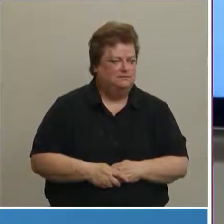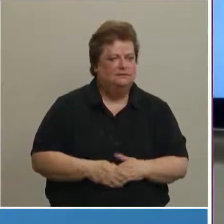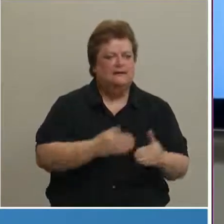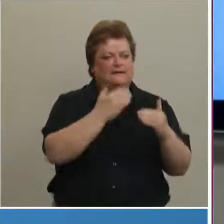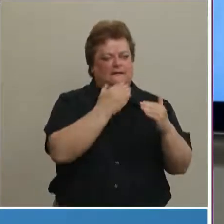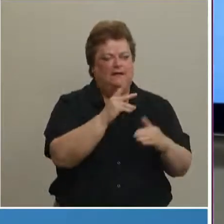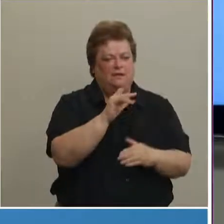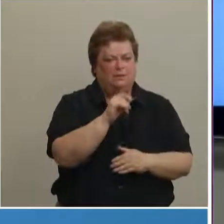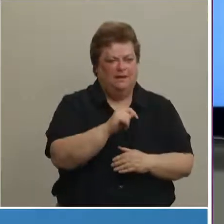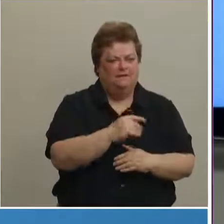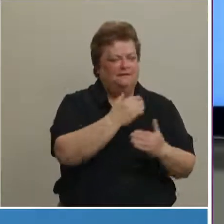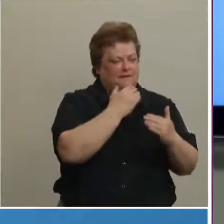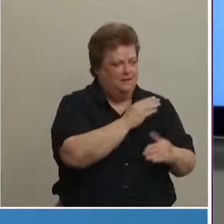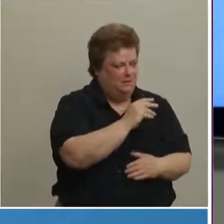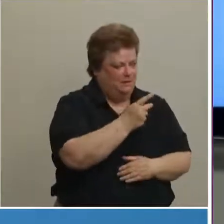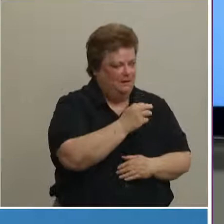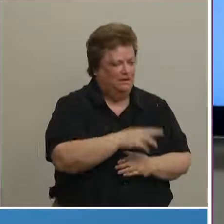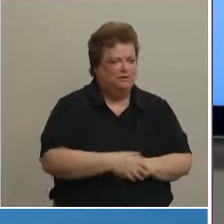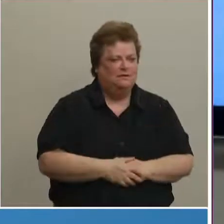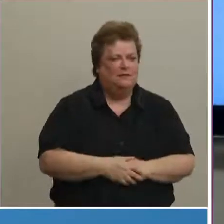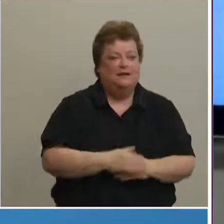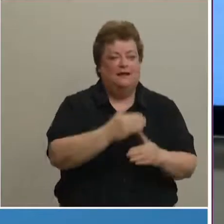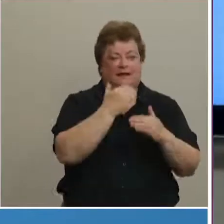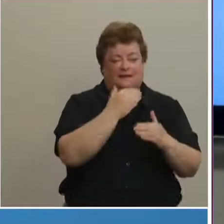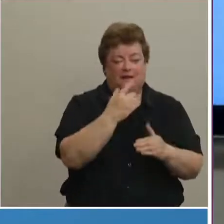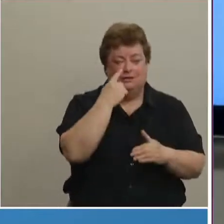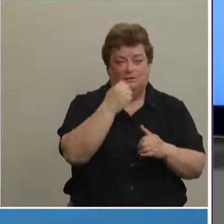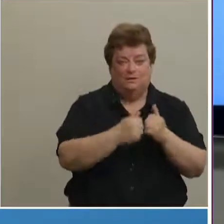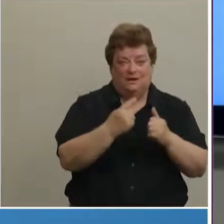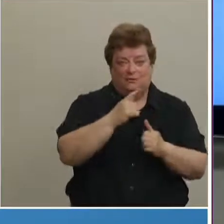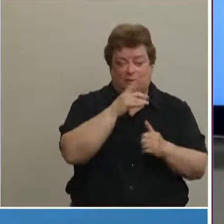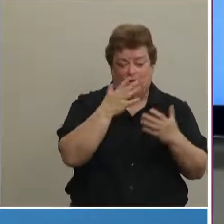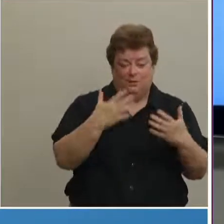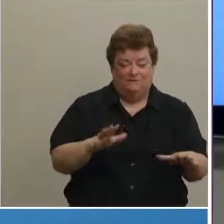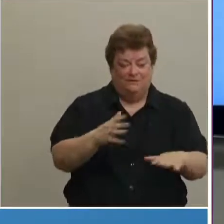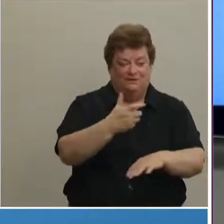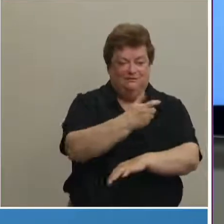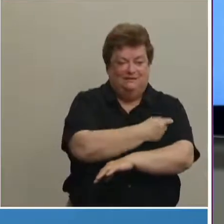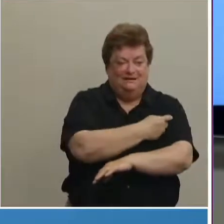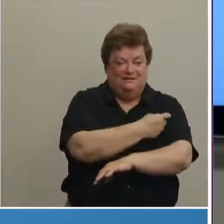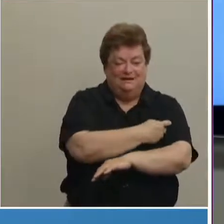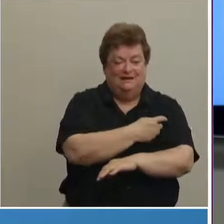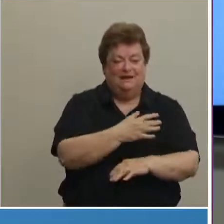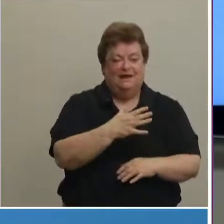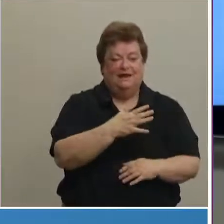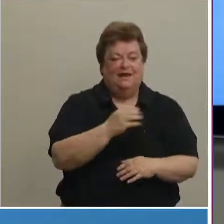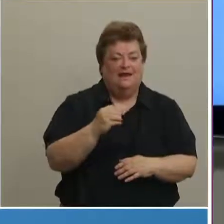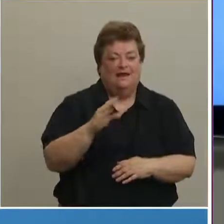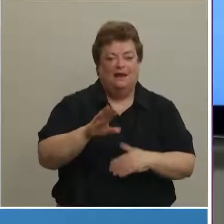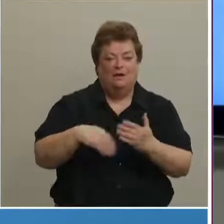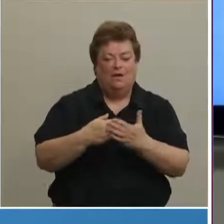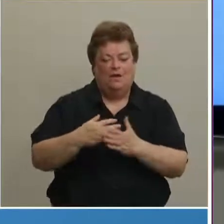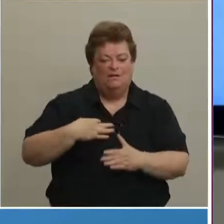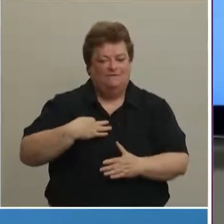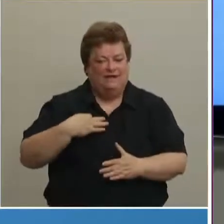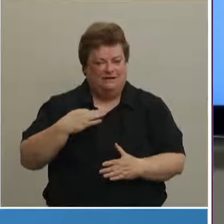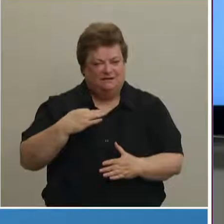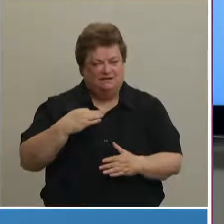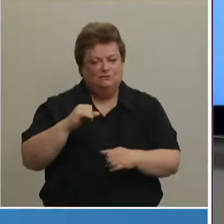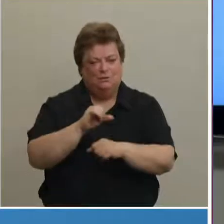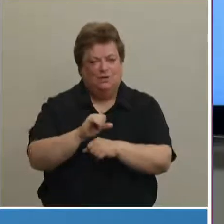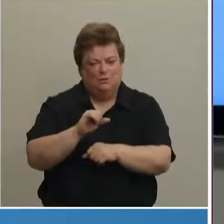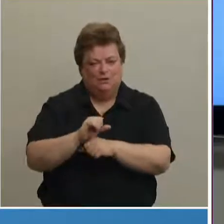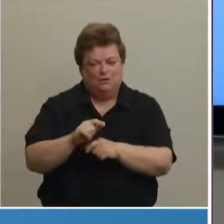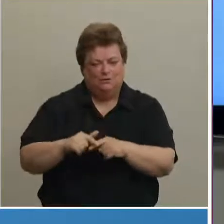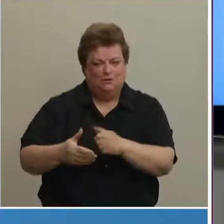Thank you, Pat. Thank you, Mayor. And thank you to everyone who are being vaccinated and to all our volunteers and partners who are